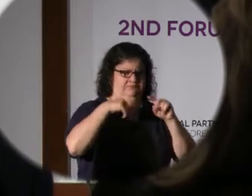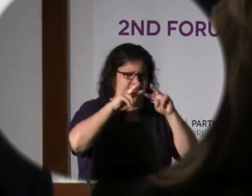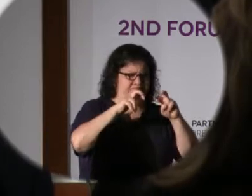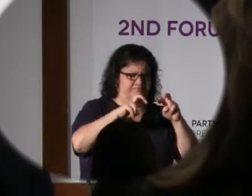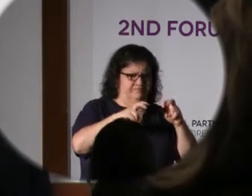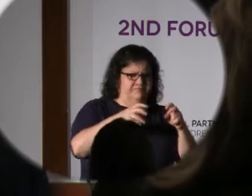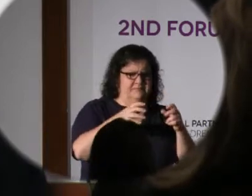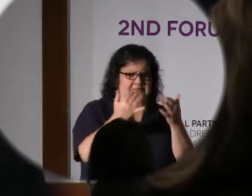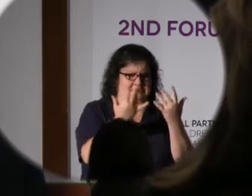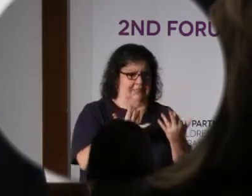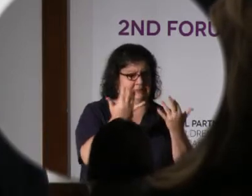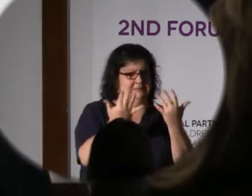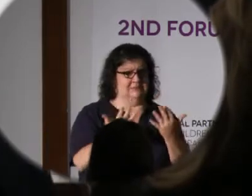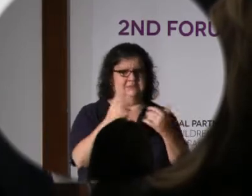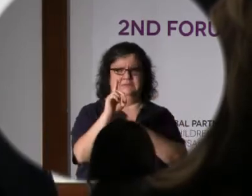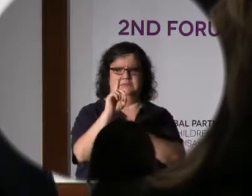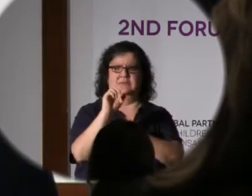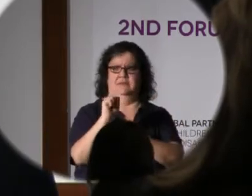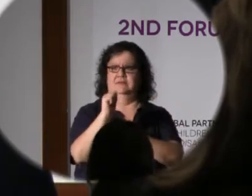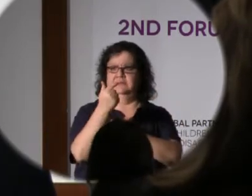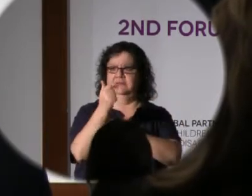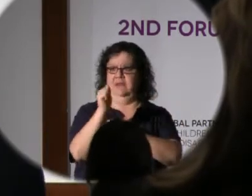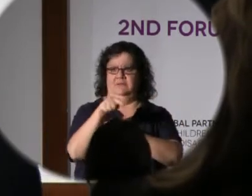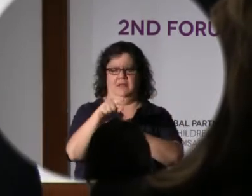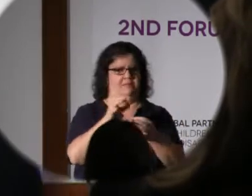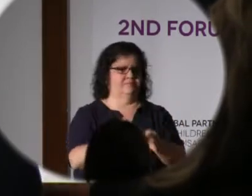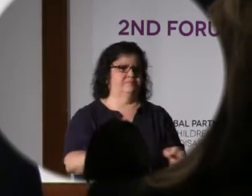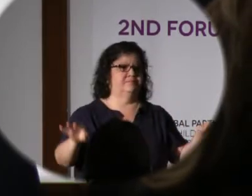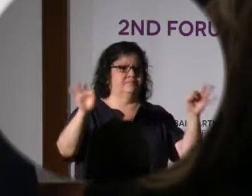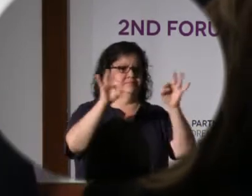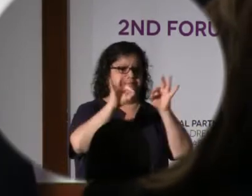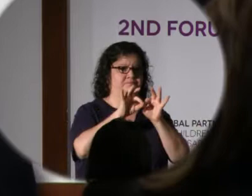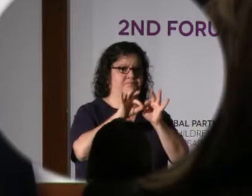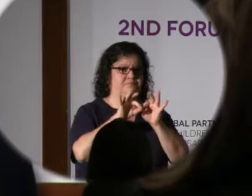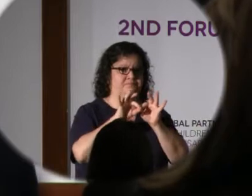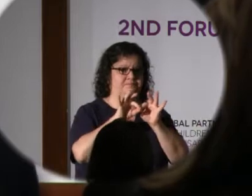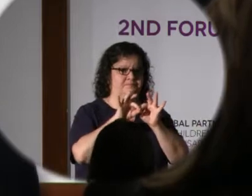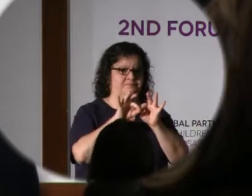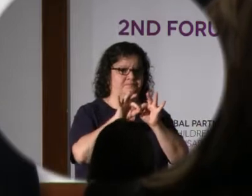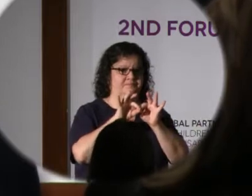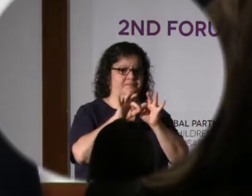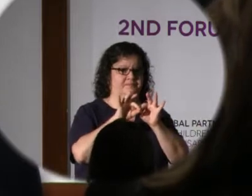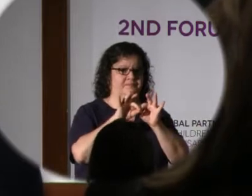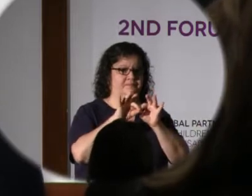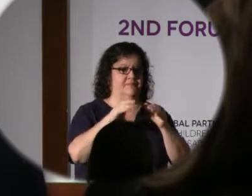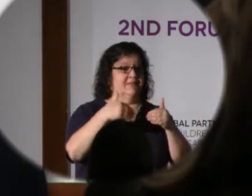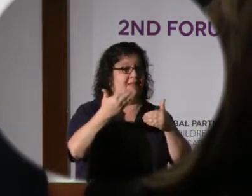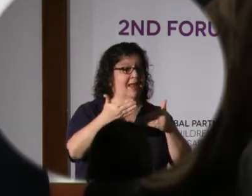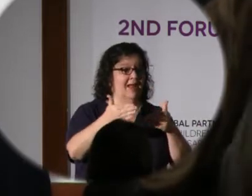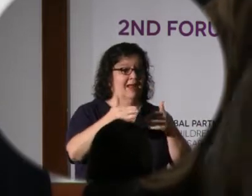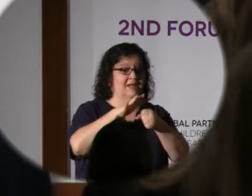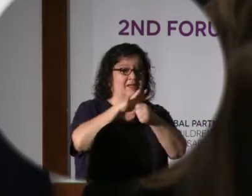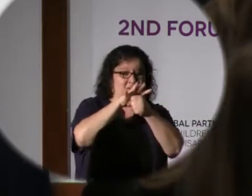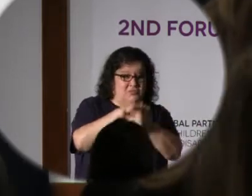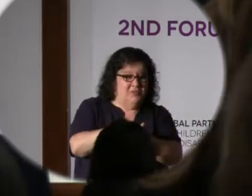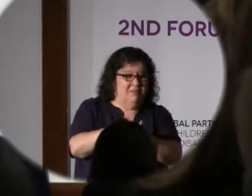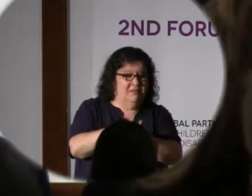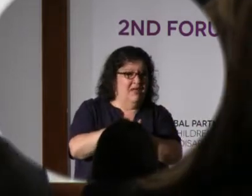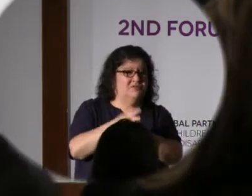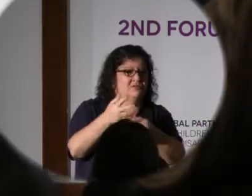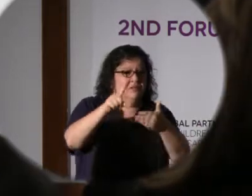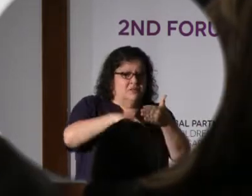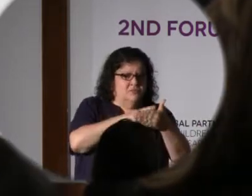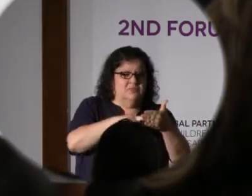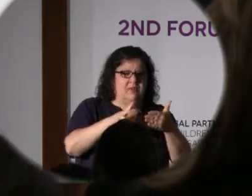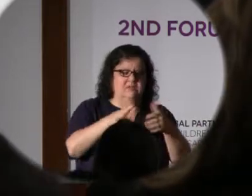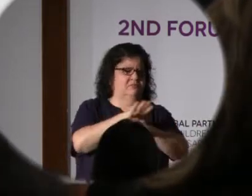so that we are able to address the root causes of exclusion and discrimination of persons with disabilities. So thank you